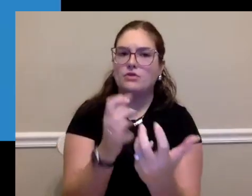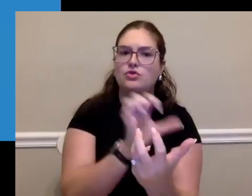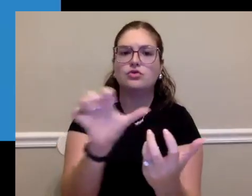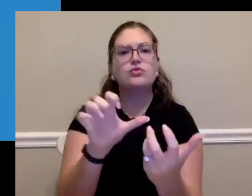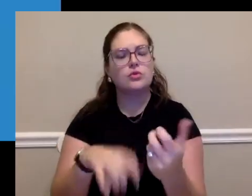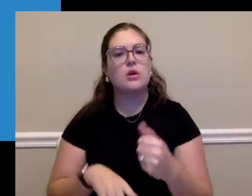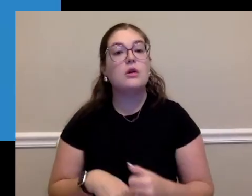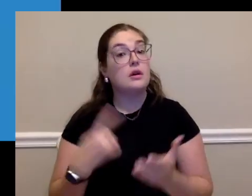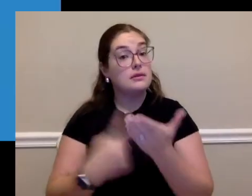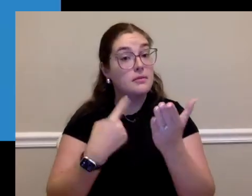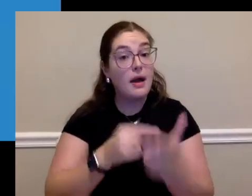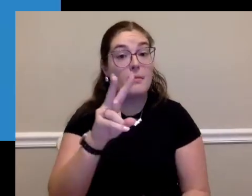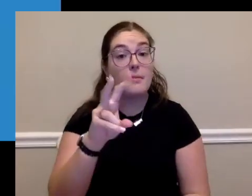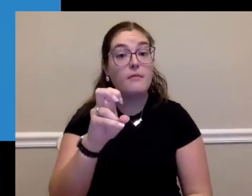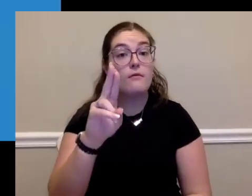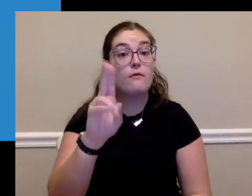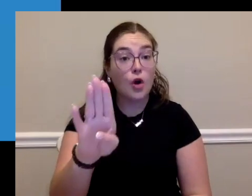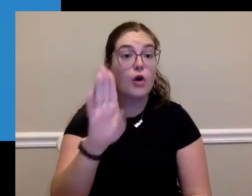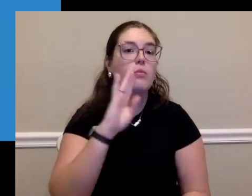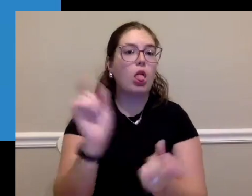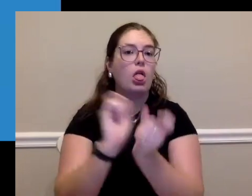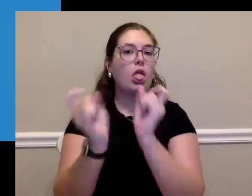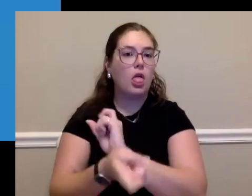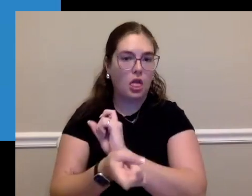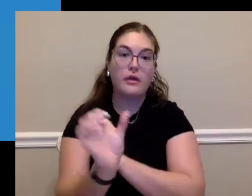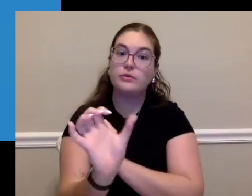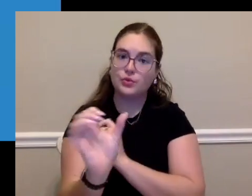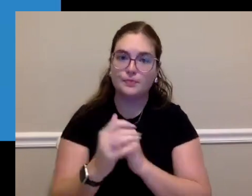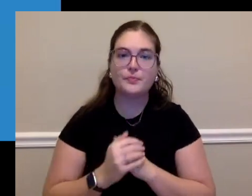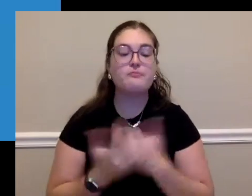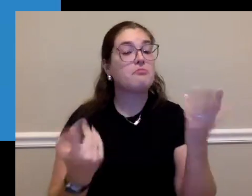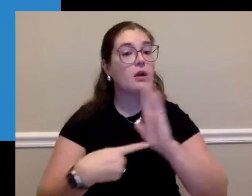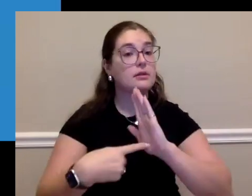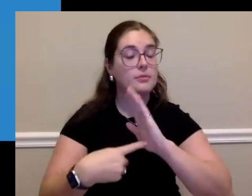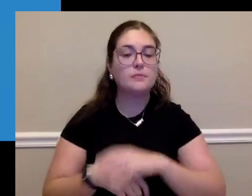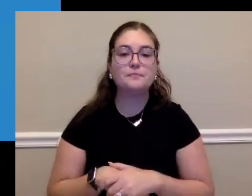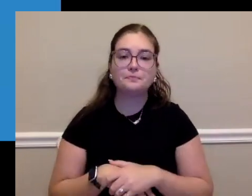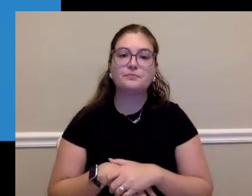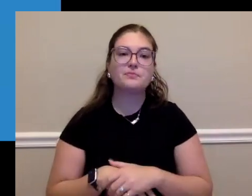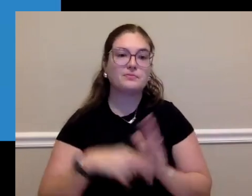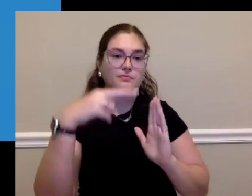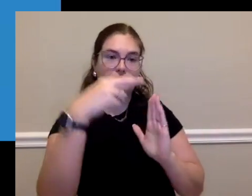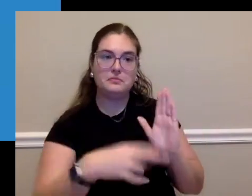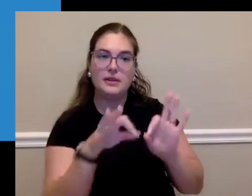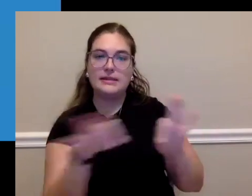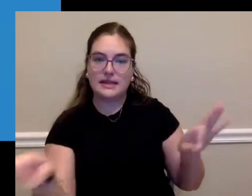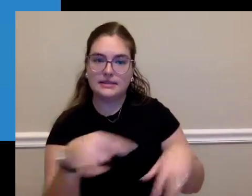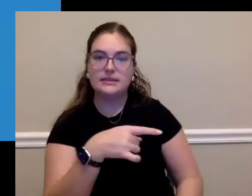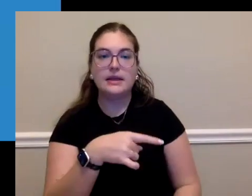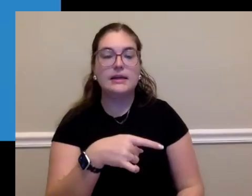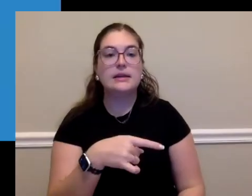verb changes between masculine and feminine. So for example, in English, if you say he is reading the